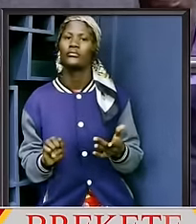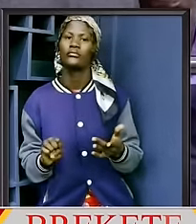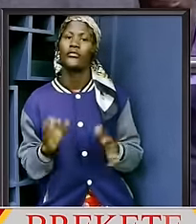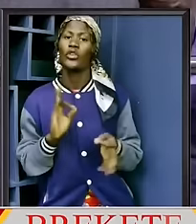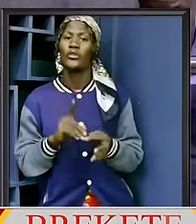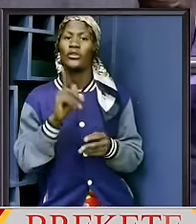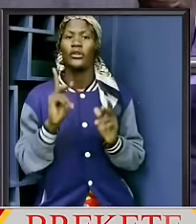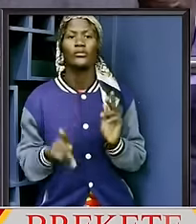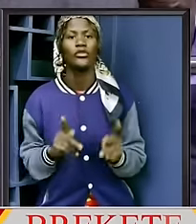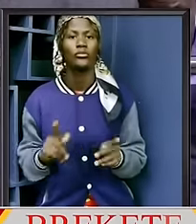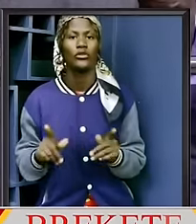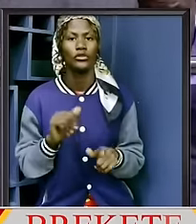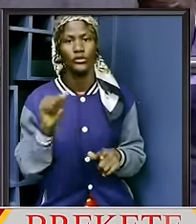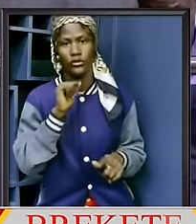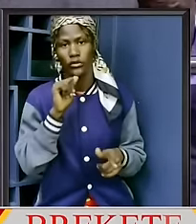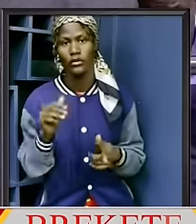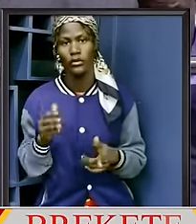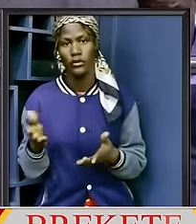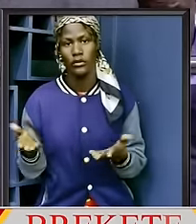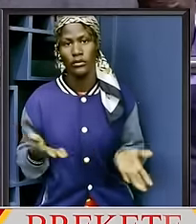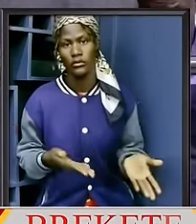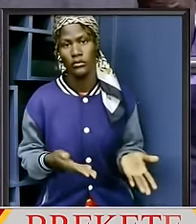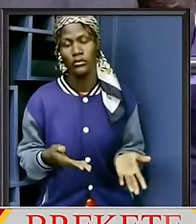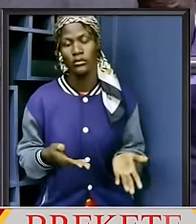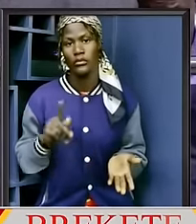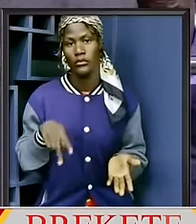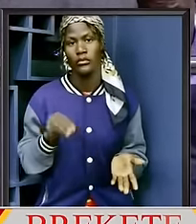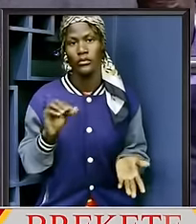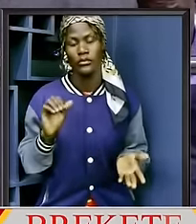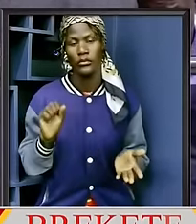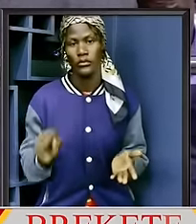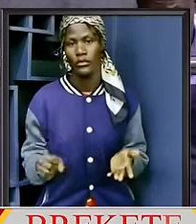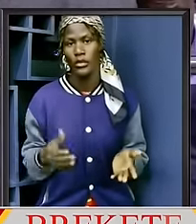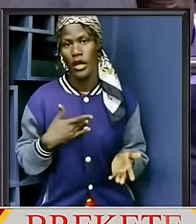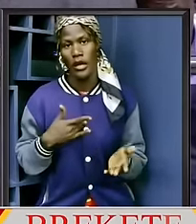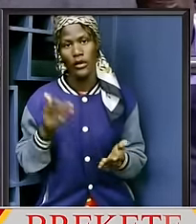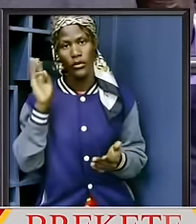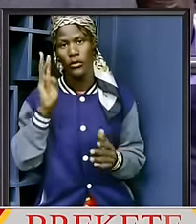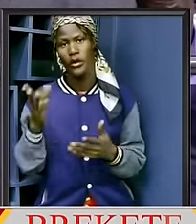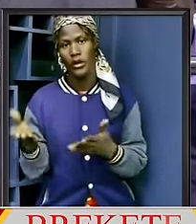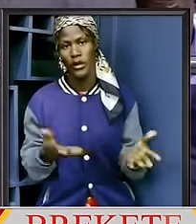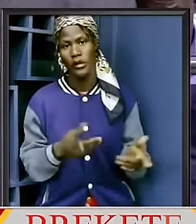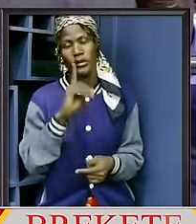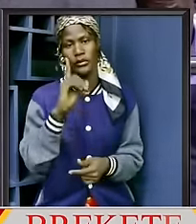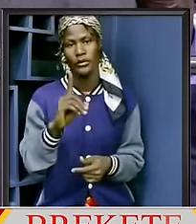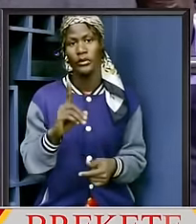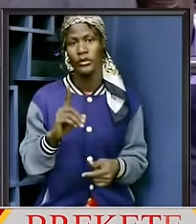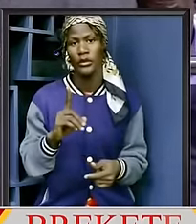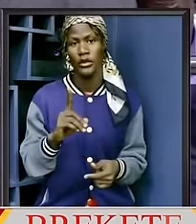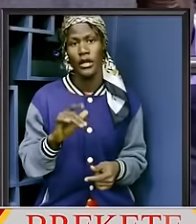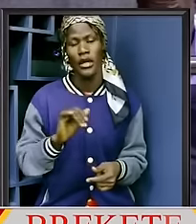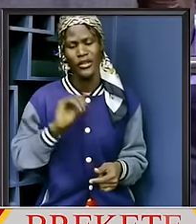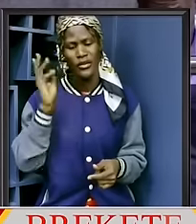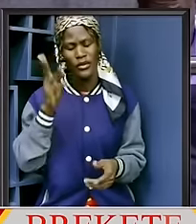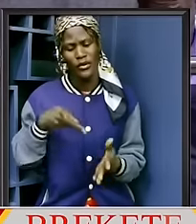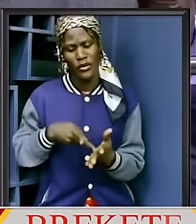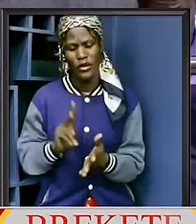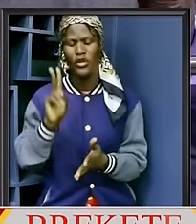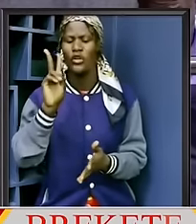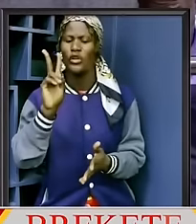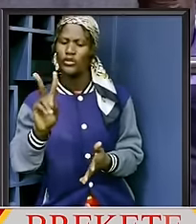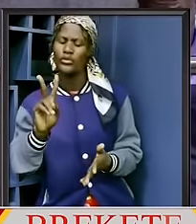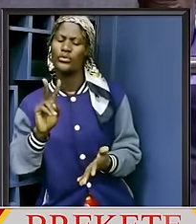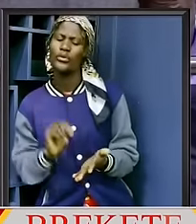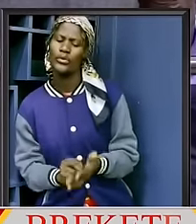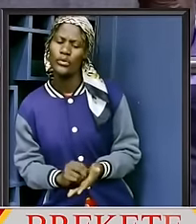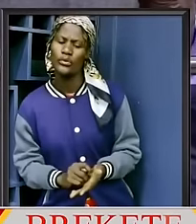give me POS. Me, I will go and get one because if I want to transfer money, I will pay 2,000 naira, 3,000, and it's